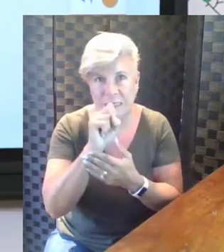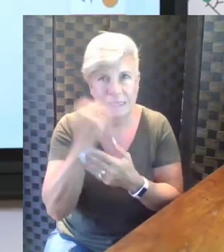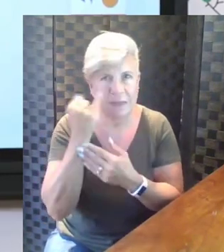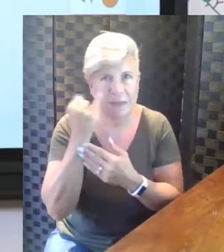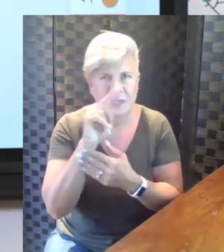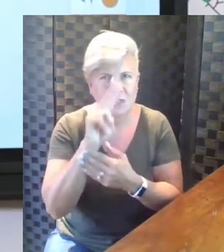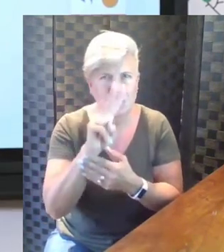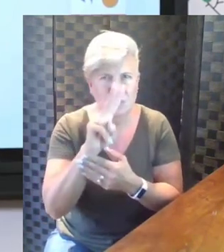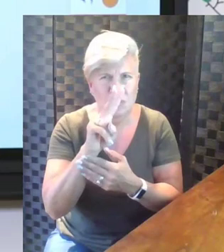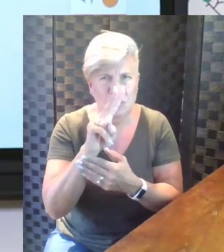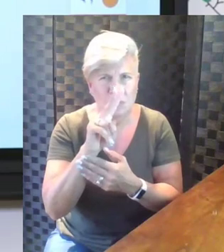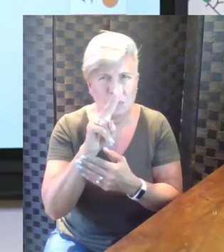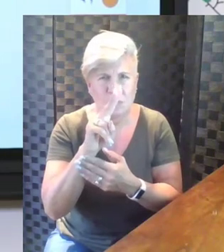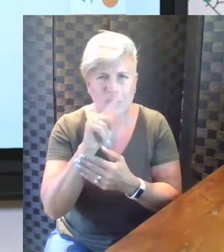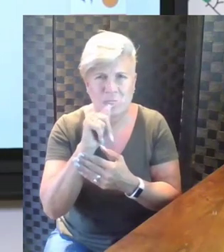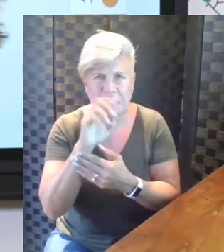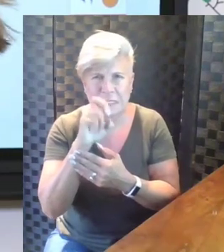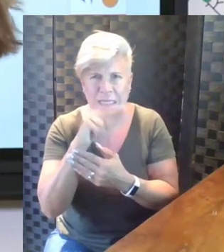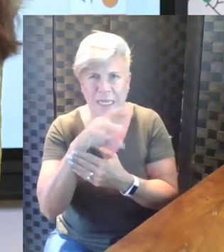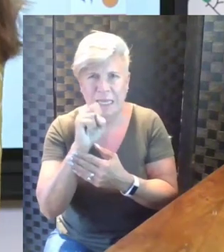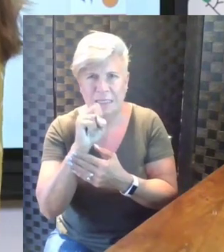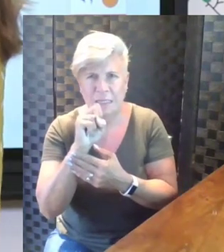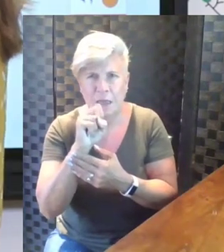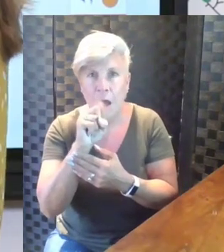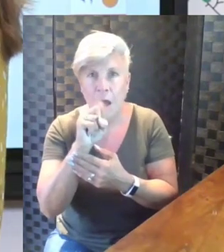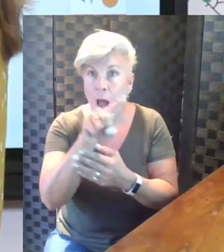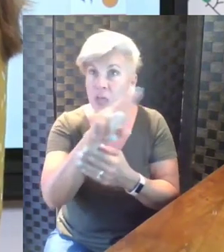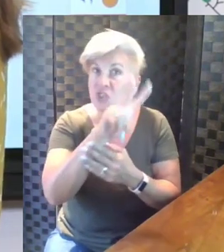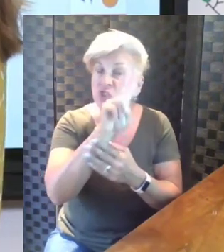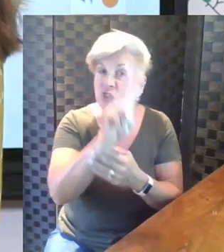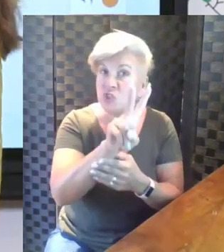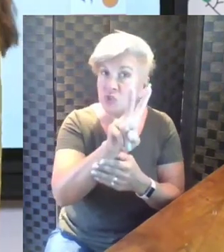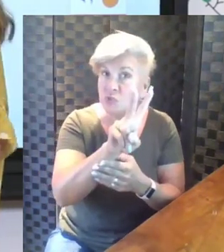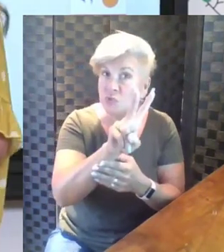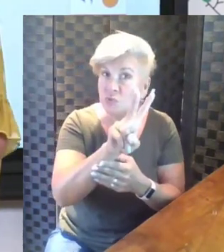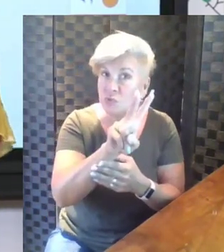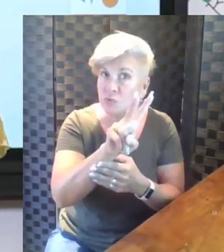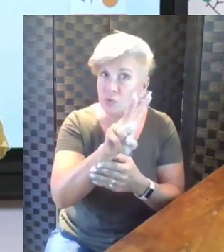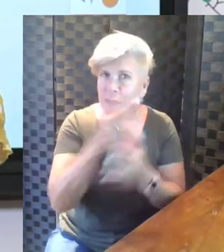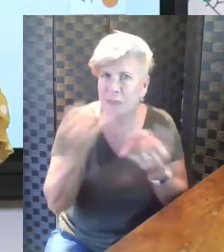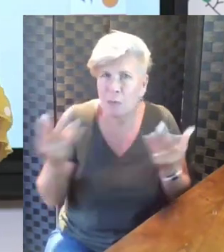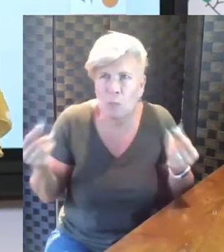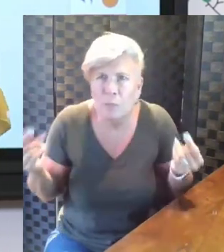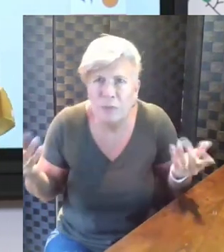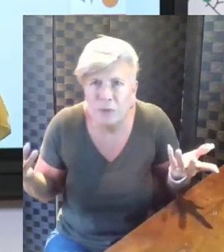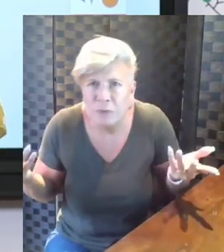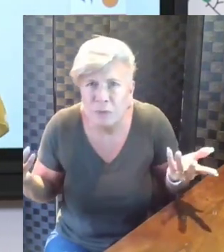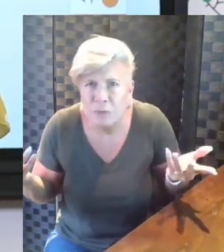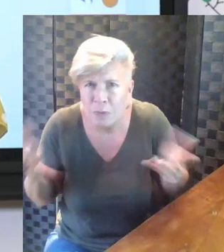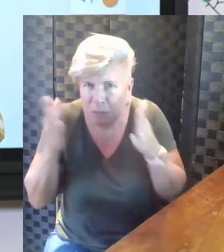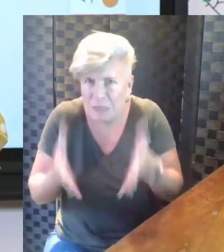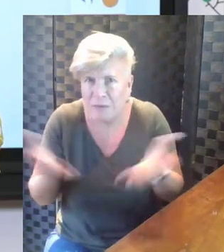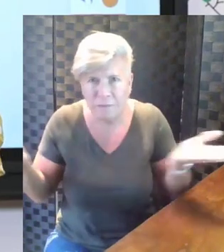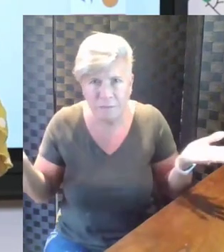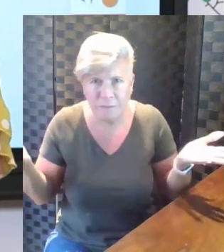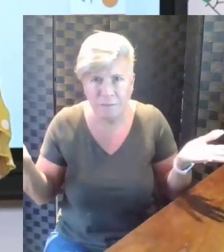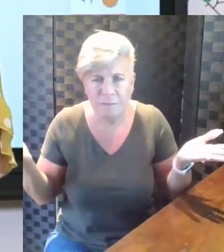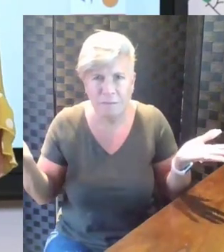it's 2, for my 10s place, I'm going to put the 2 here. Now what? Can I leave it like